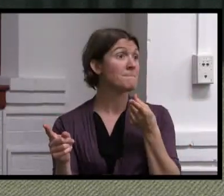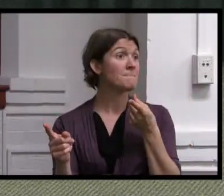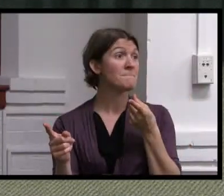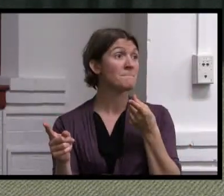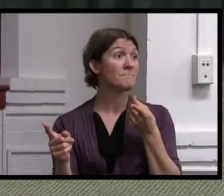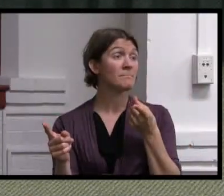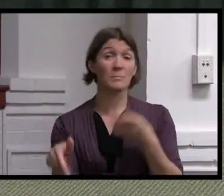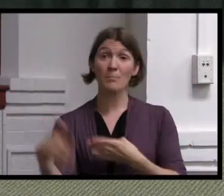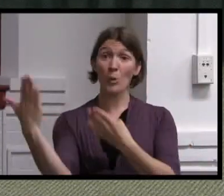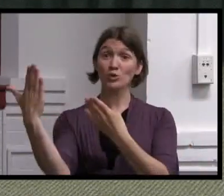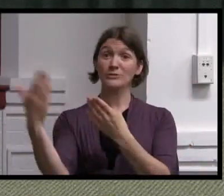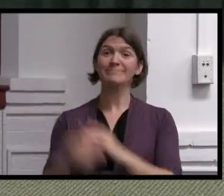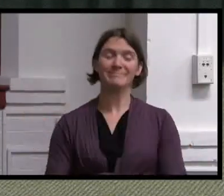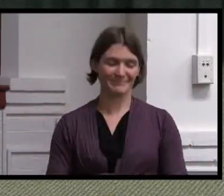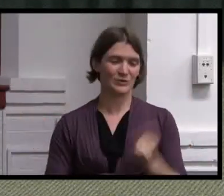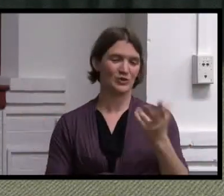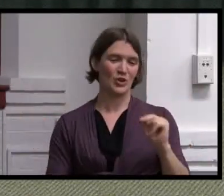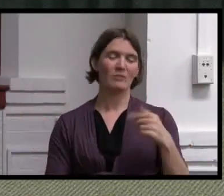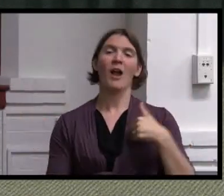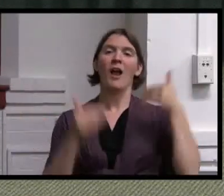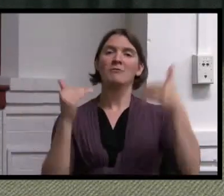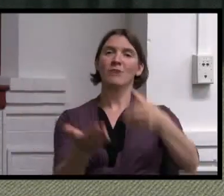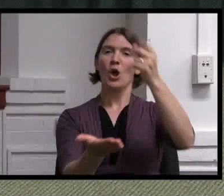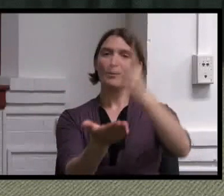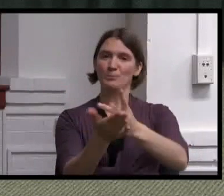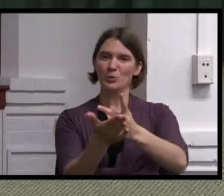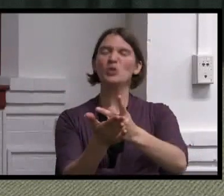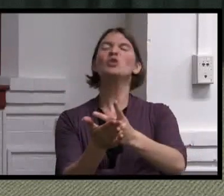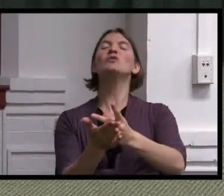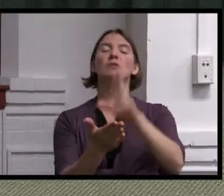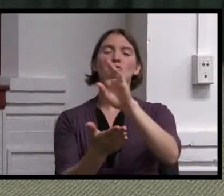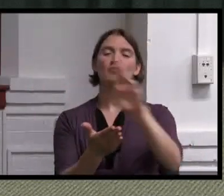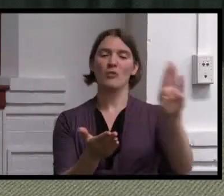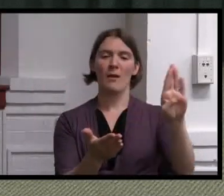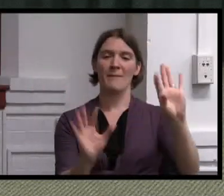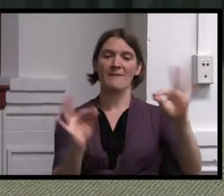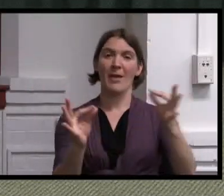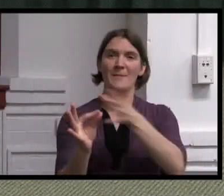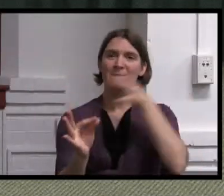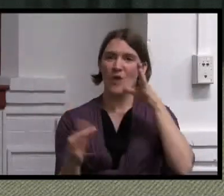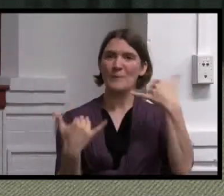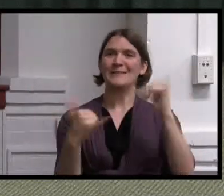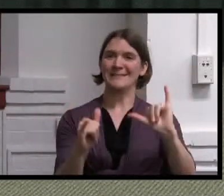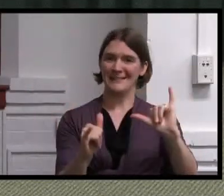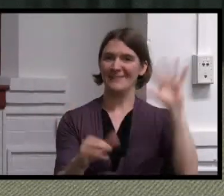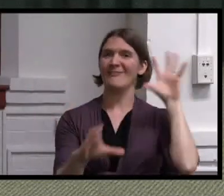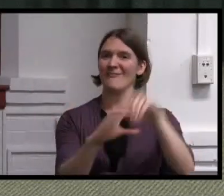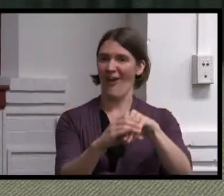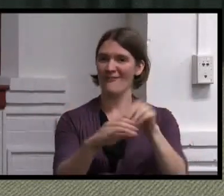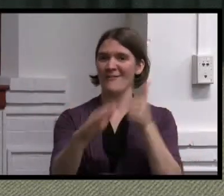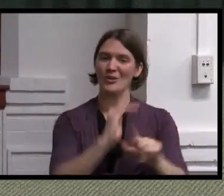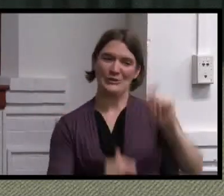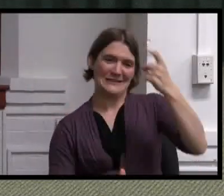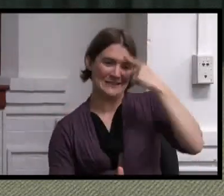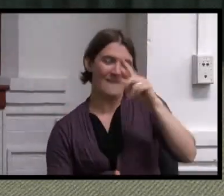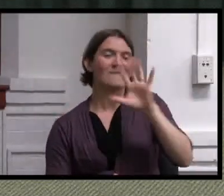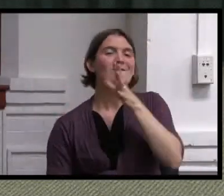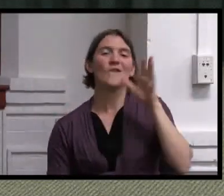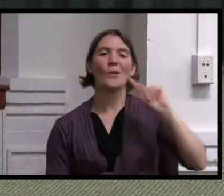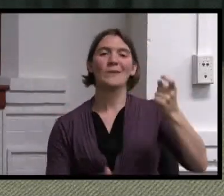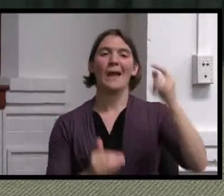Would someone like to make a motion? Sure. To approve the continued participation of the Robb Family Farm in the Farm